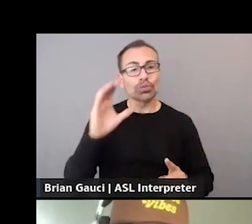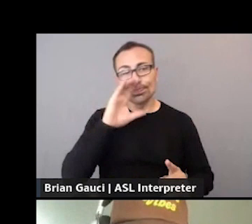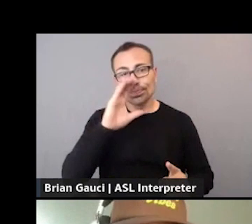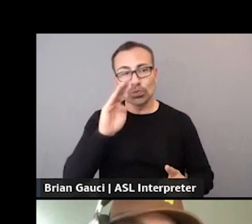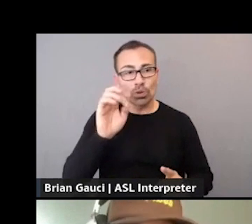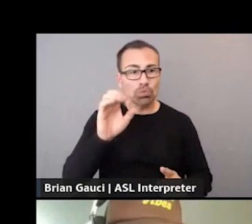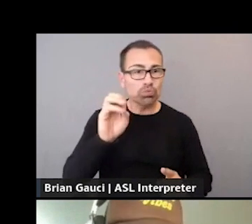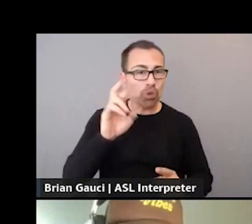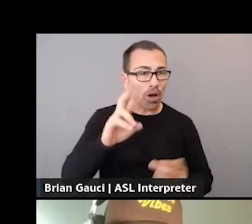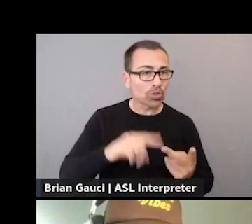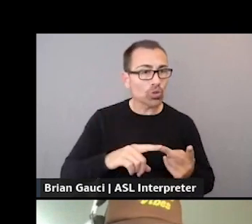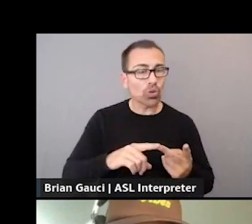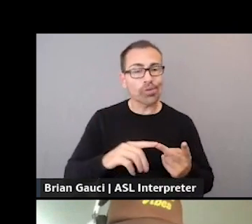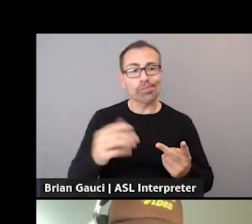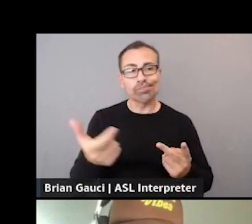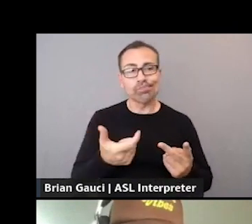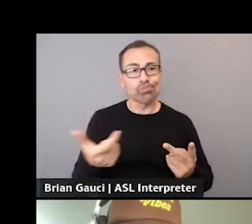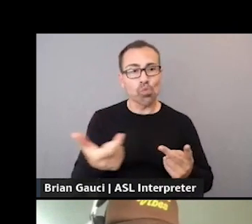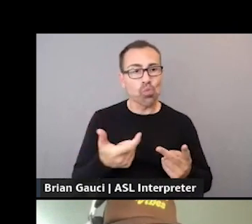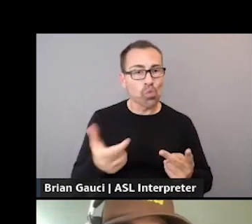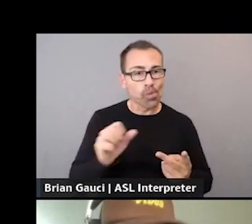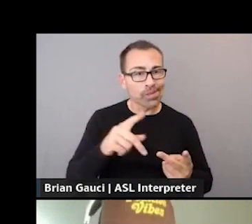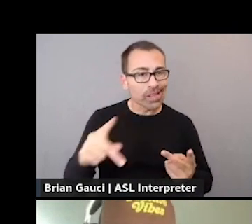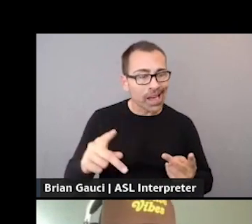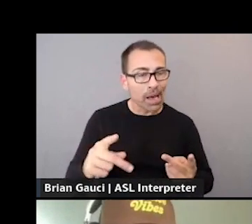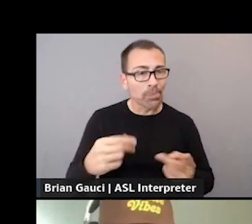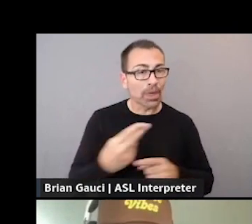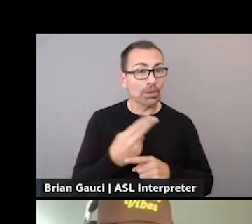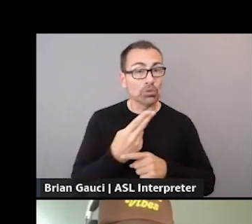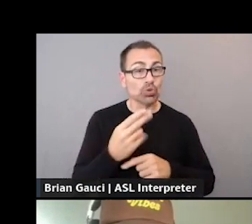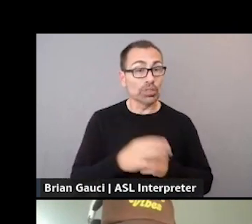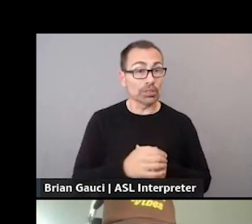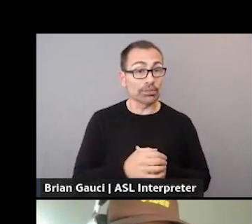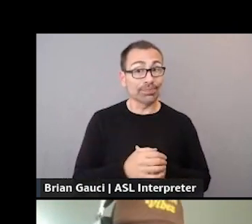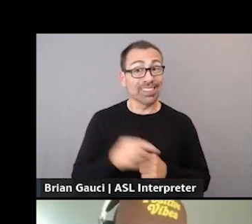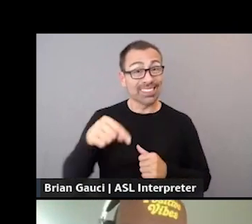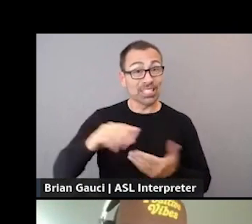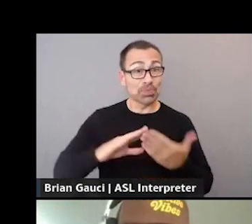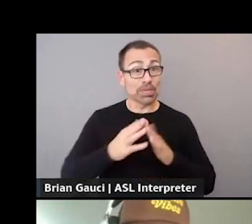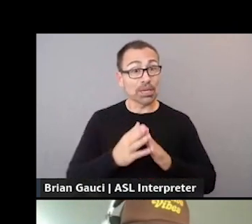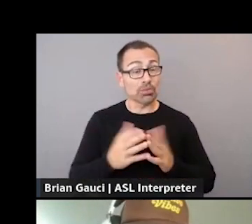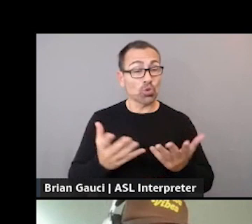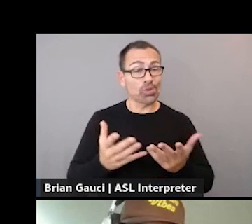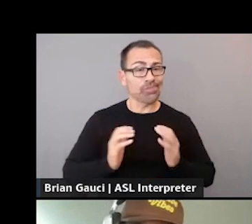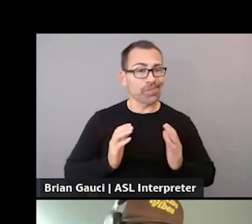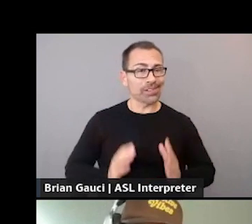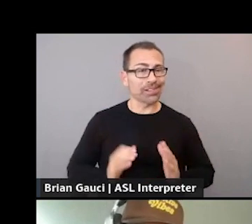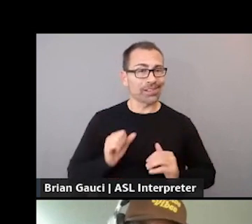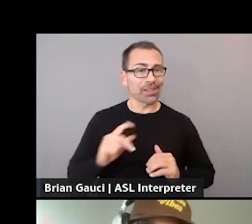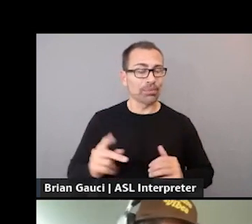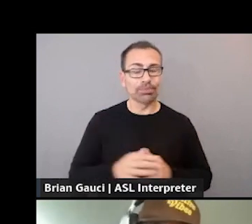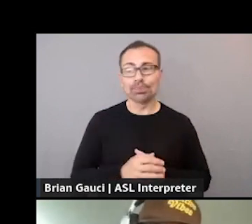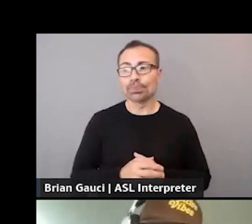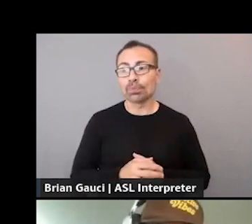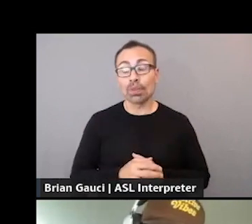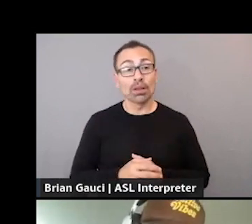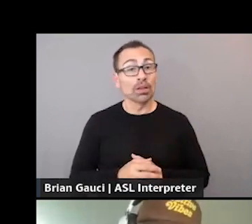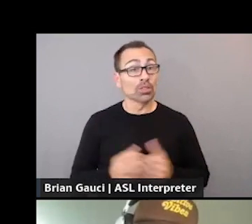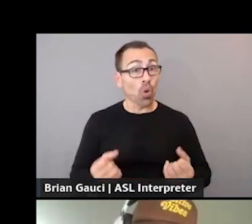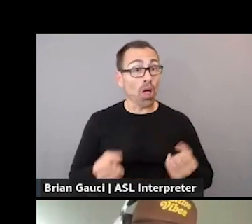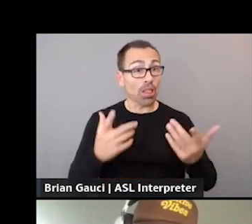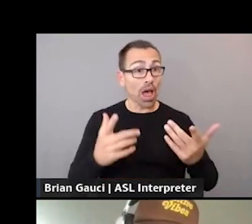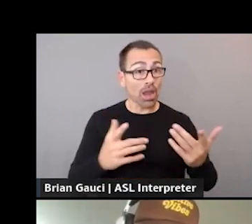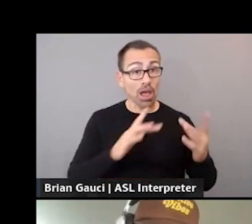mobile app or wherever I'm consuming as a client application. What this does is it pushes a lot of the